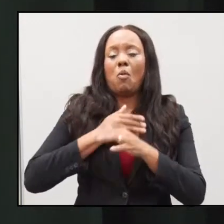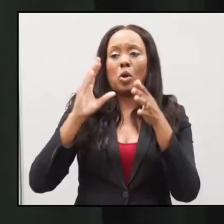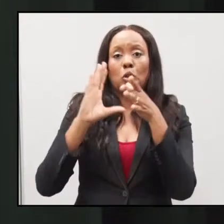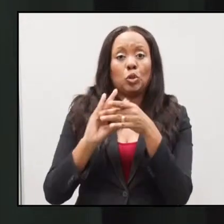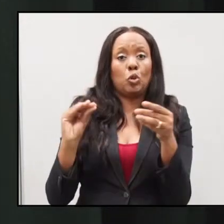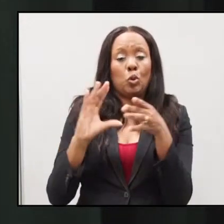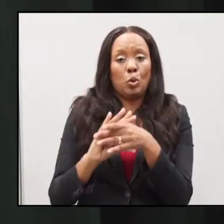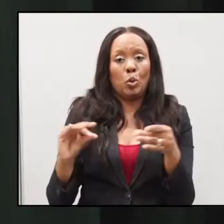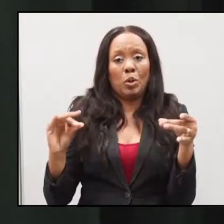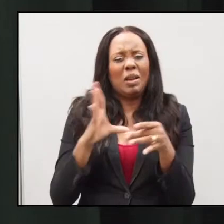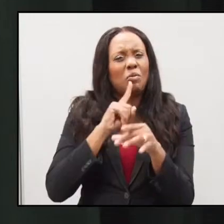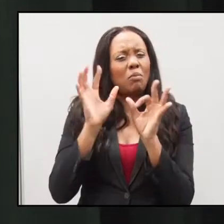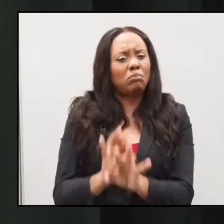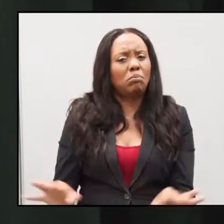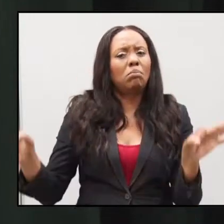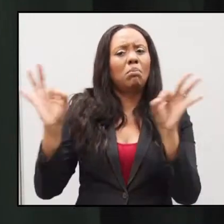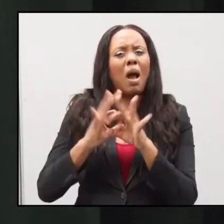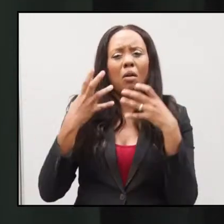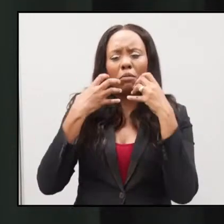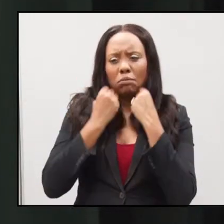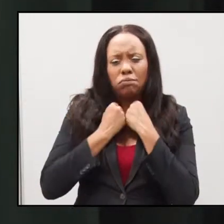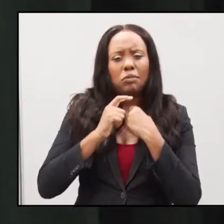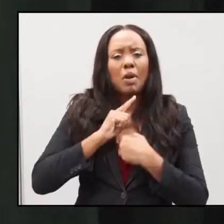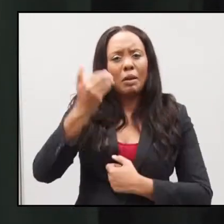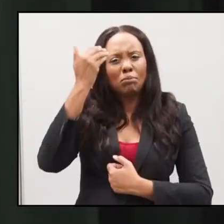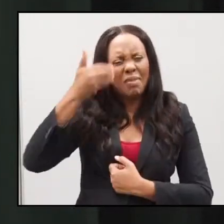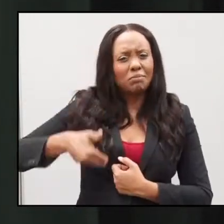of significance, and of conscience. Thank you.